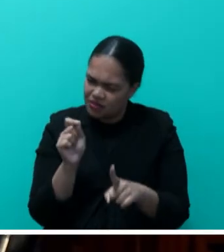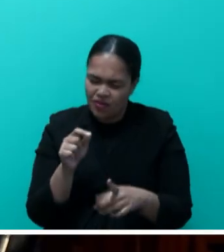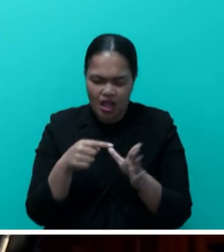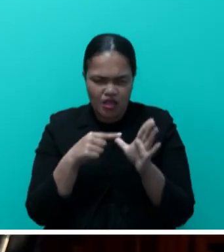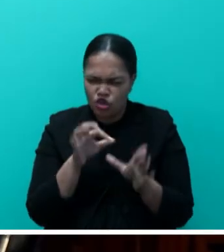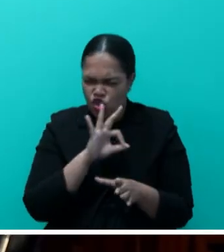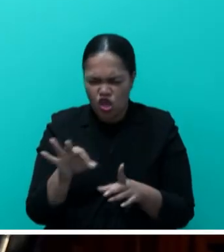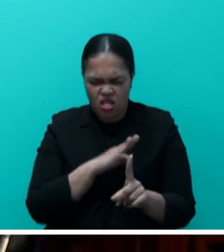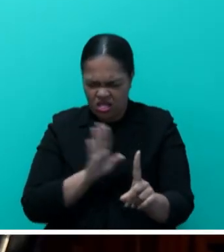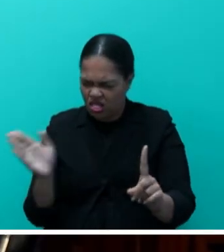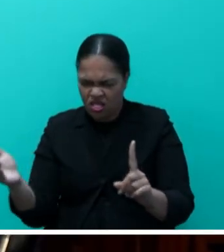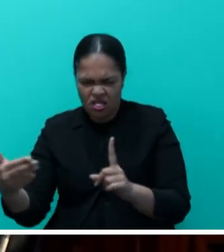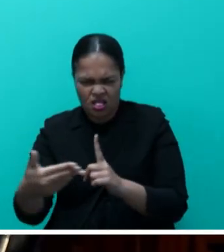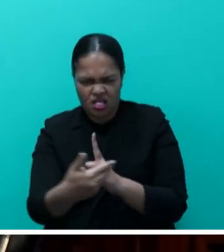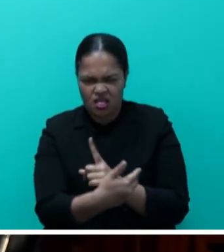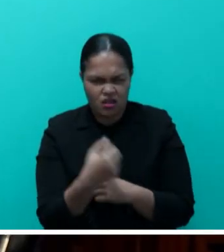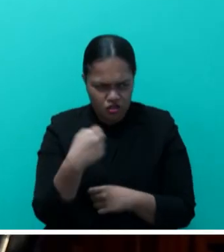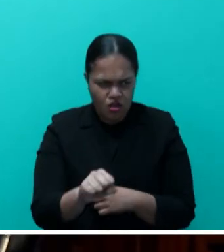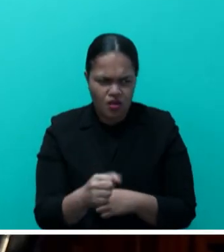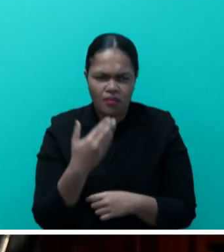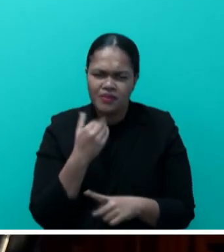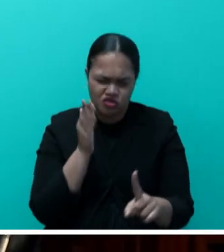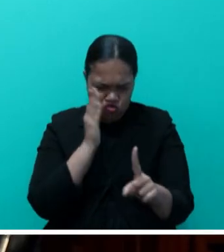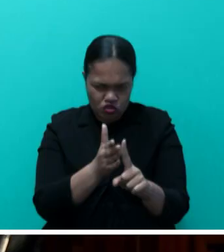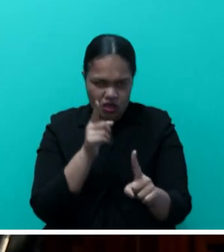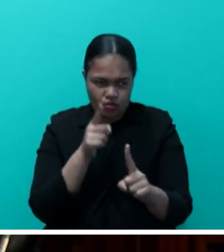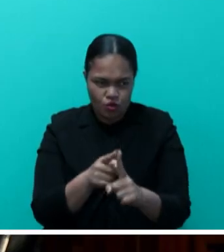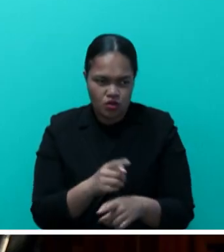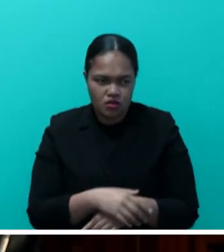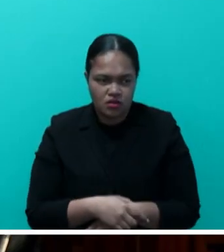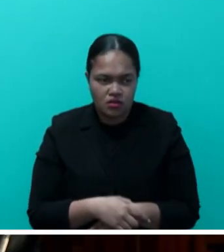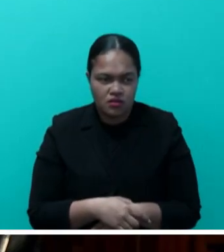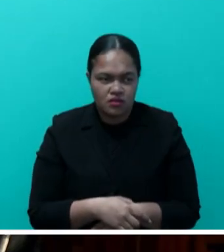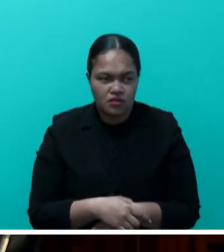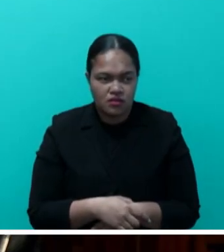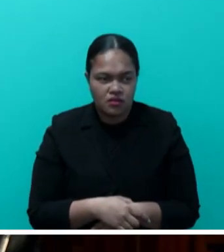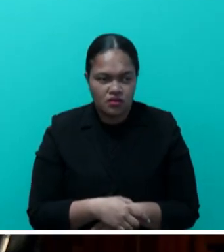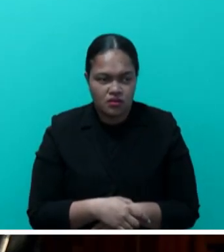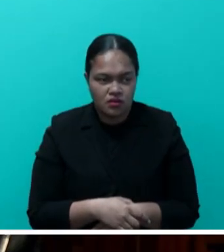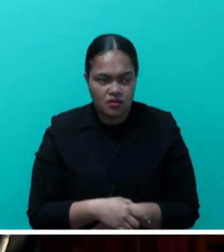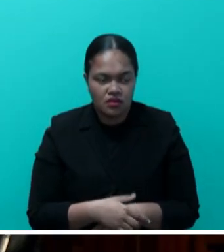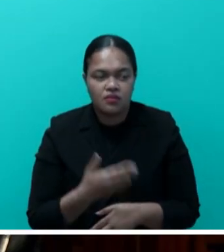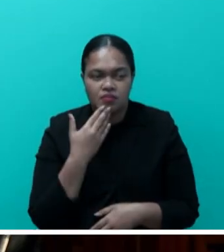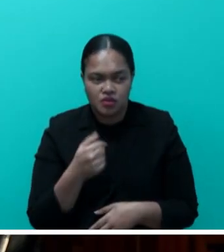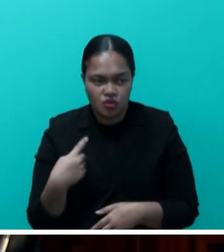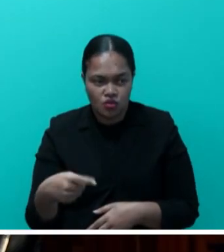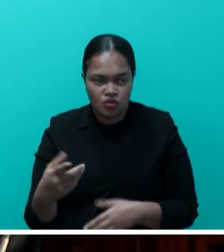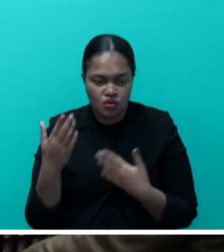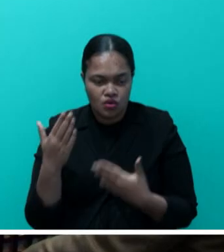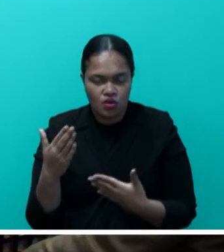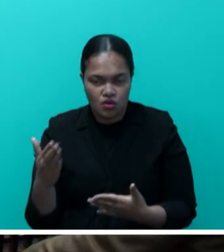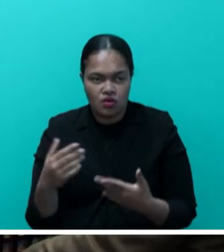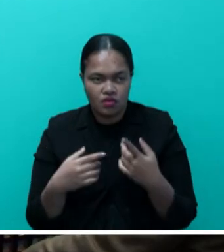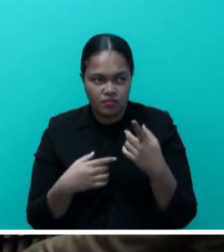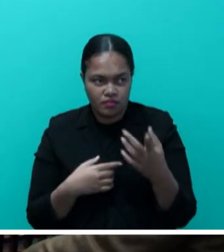beating around the bush. Come to the point. Thank you, Mr. Speaker, sir. Please continue, Honourable Minister. Honourable Speaker, let